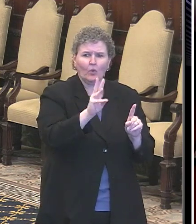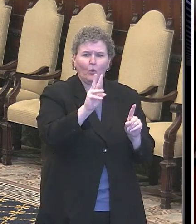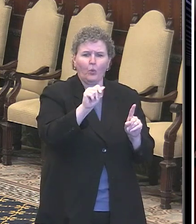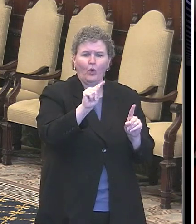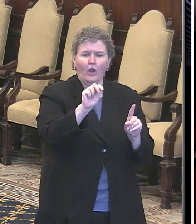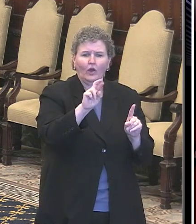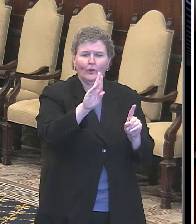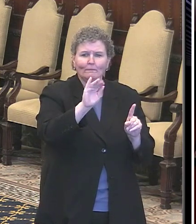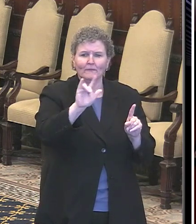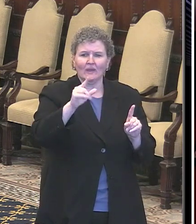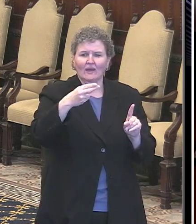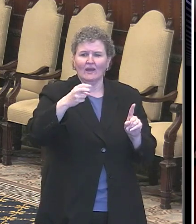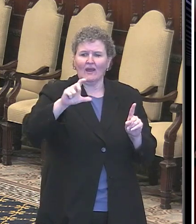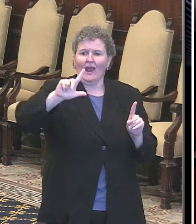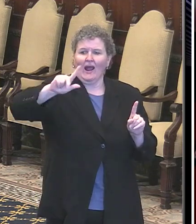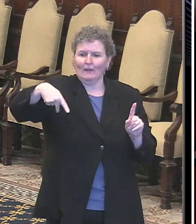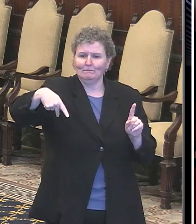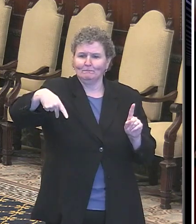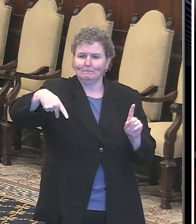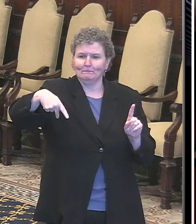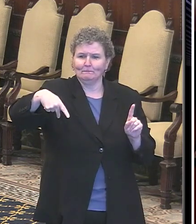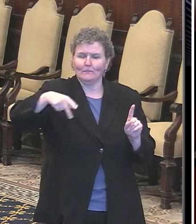phila.gov/water bill help. That's